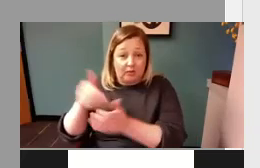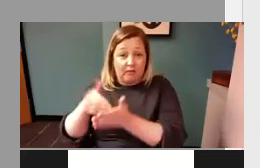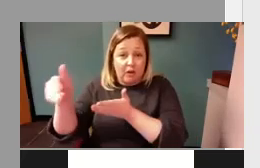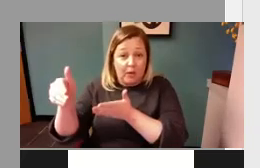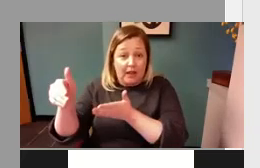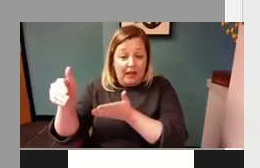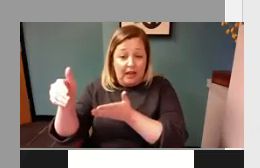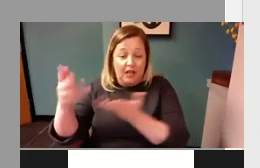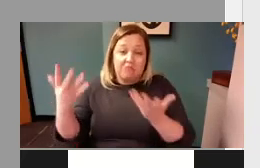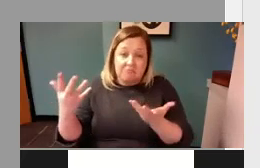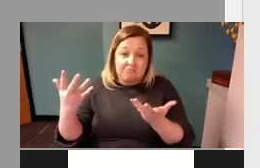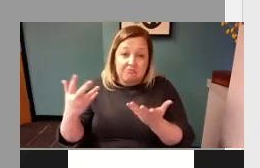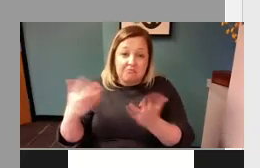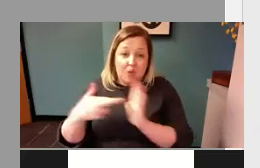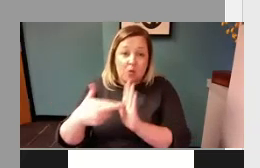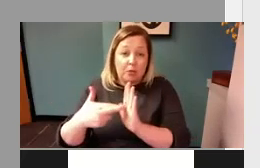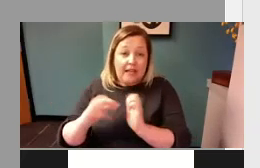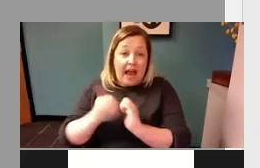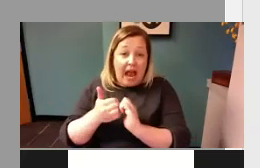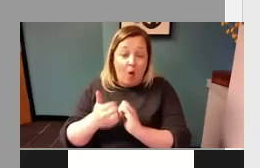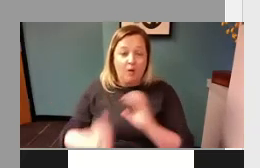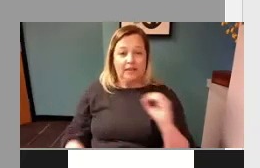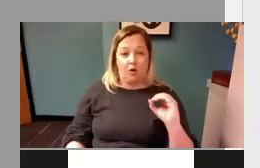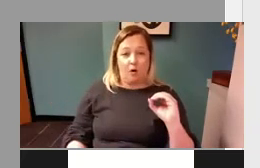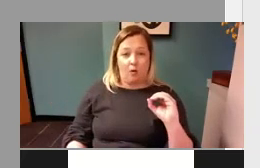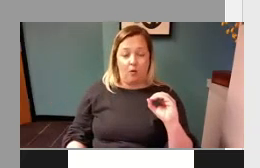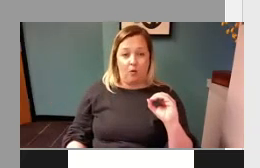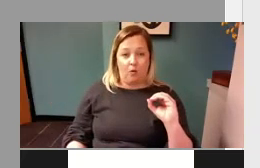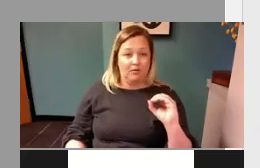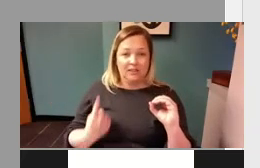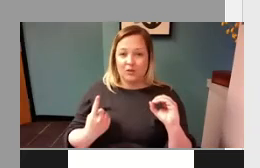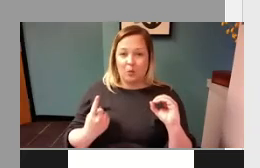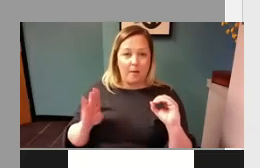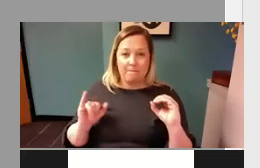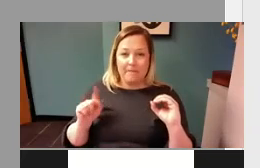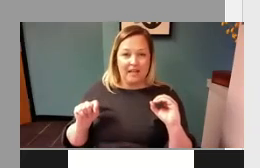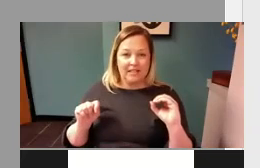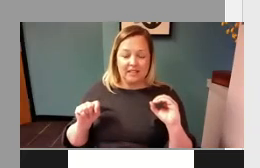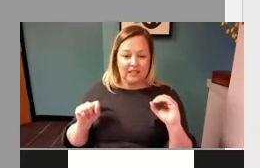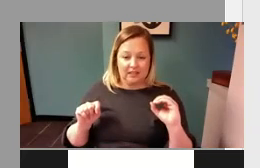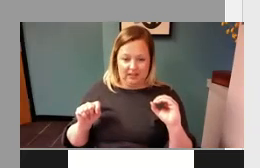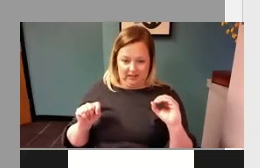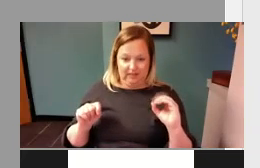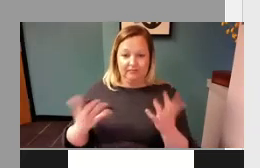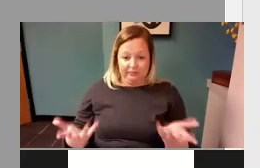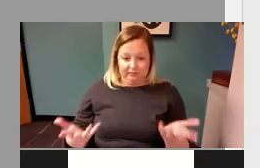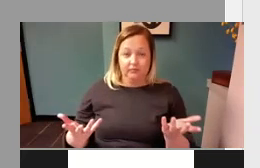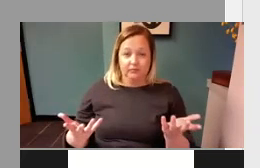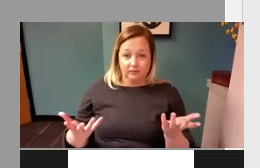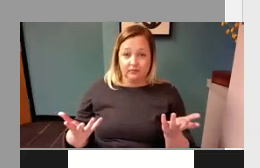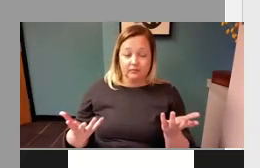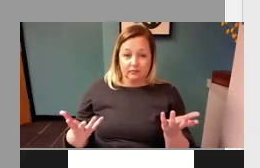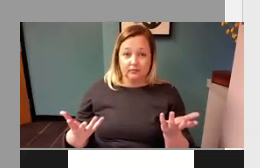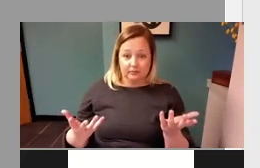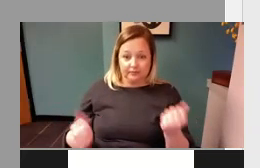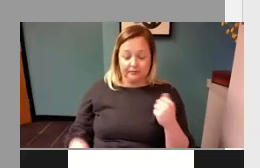very few frequencies. So B had a frequency of 3, whereas C had a frequency of 20. So it uses the most number